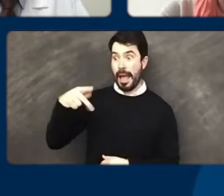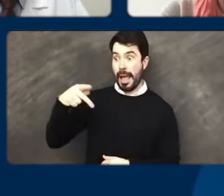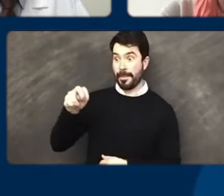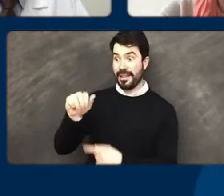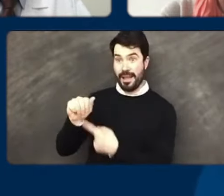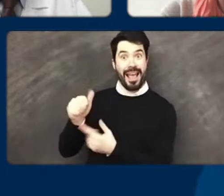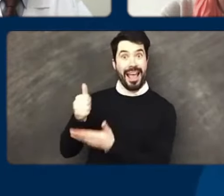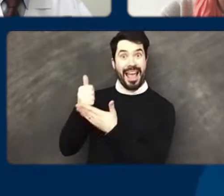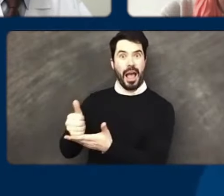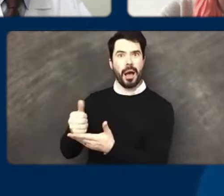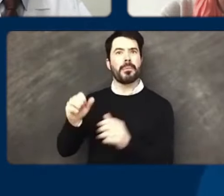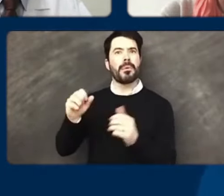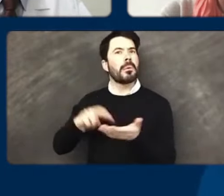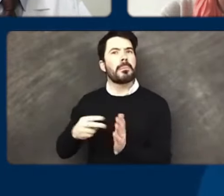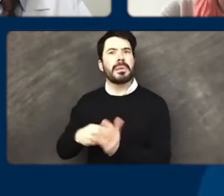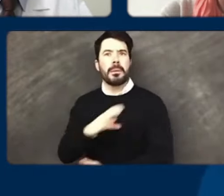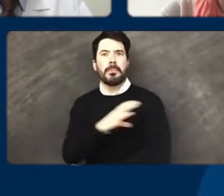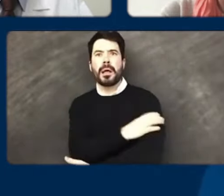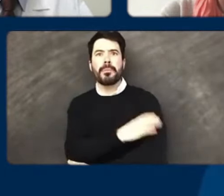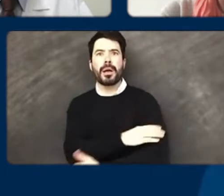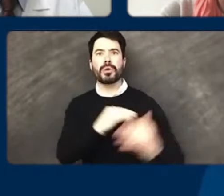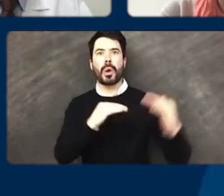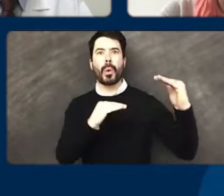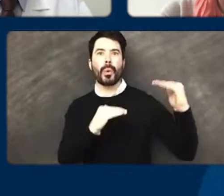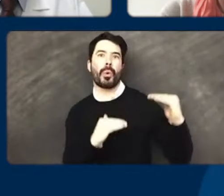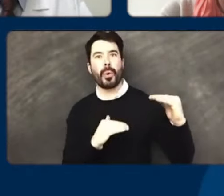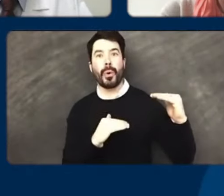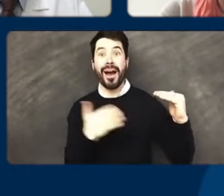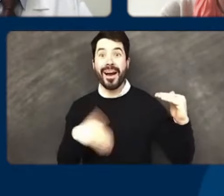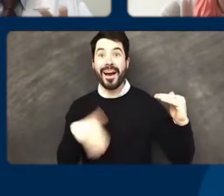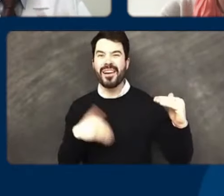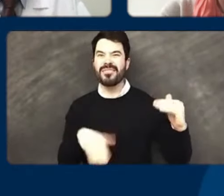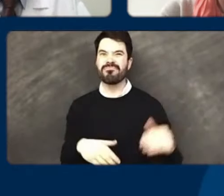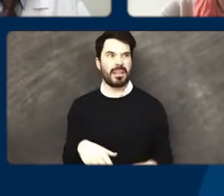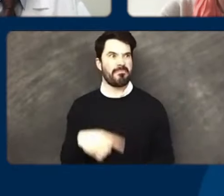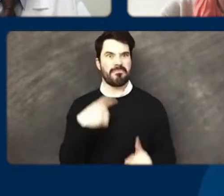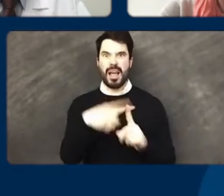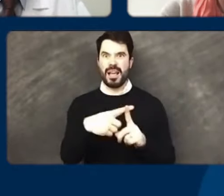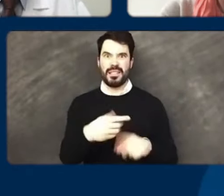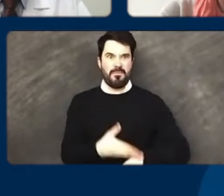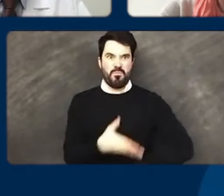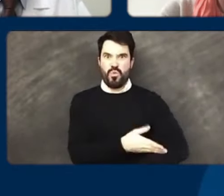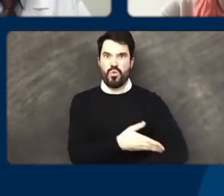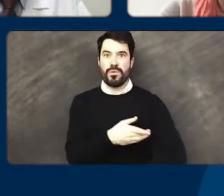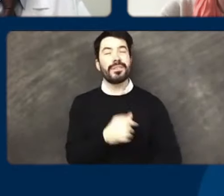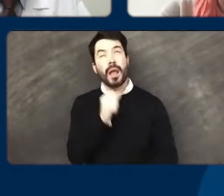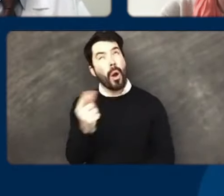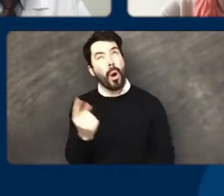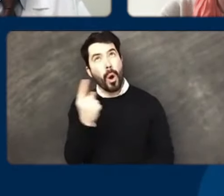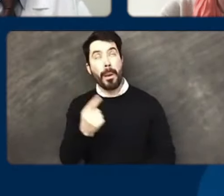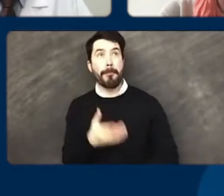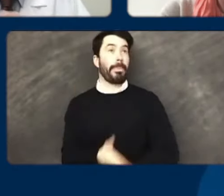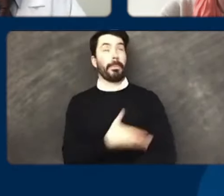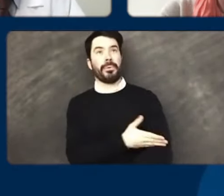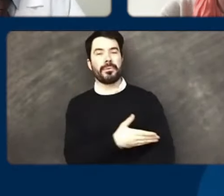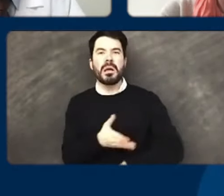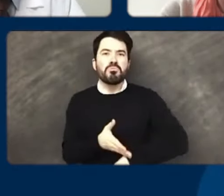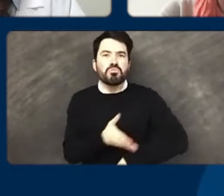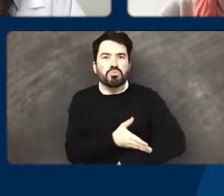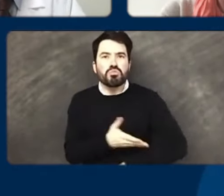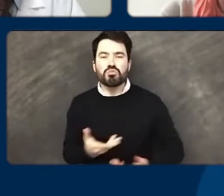points in some people. It doesn't decrease blood pressure in other people, but on the other hand, if you have sleep apnea, it's something worth treating,